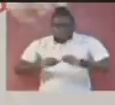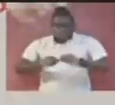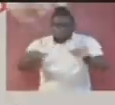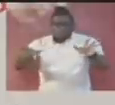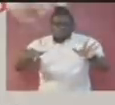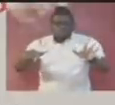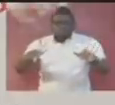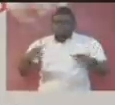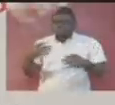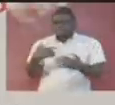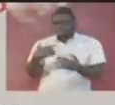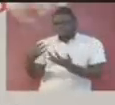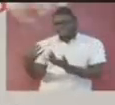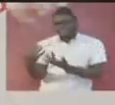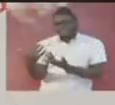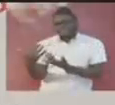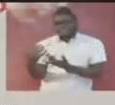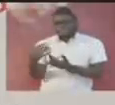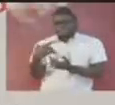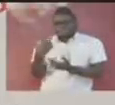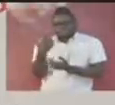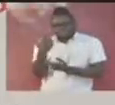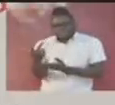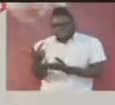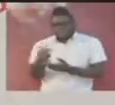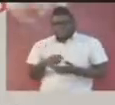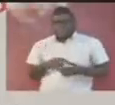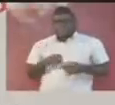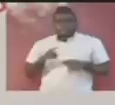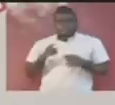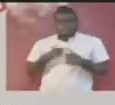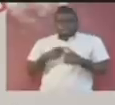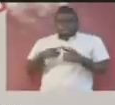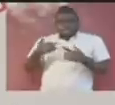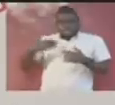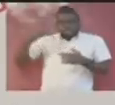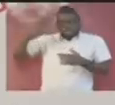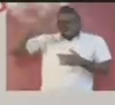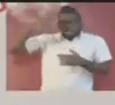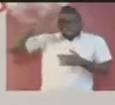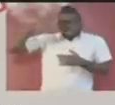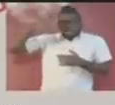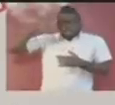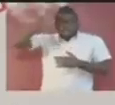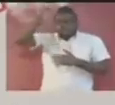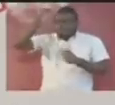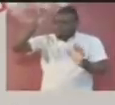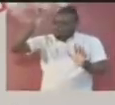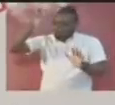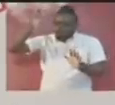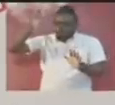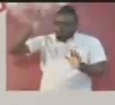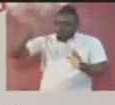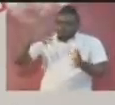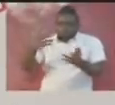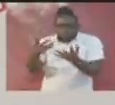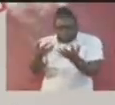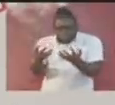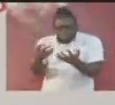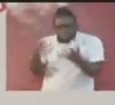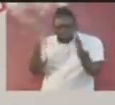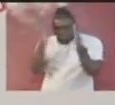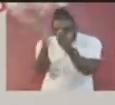into the future. What we are concentrating on now is getting enough doses of the vaccine to fulfill